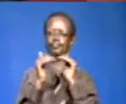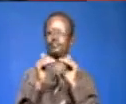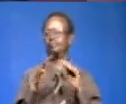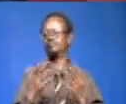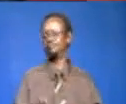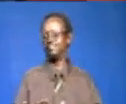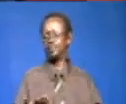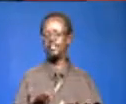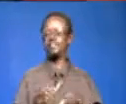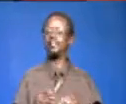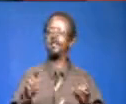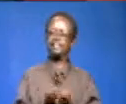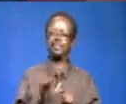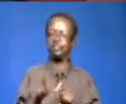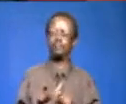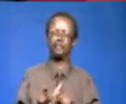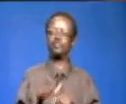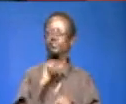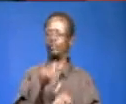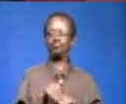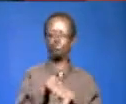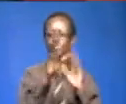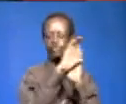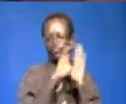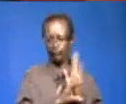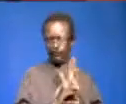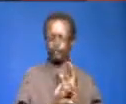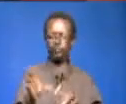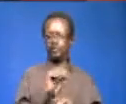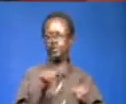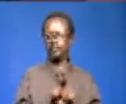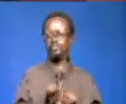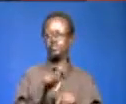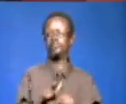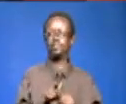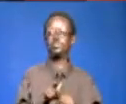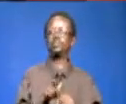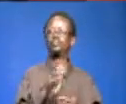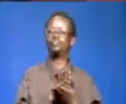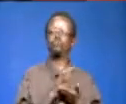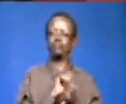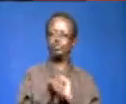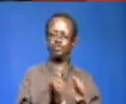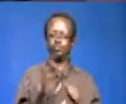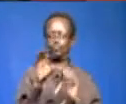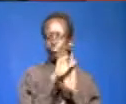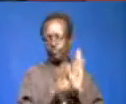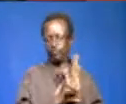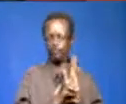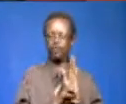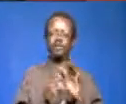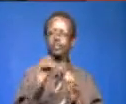Speaker. This is unconstitutional, Madam Speaker. This is an affront to the constitution of this country, Madam Speaker. That is why